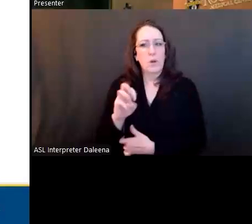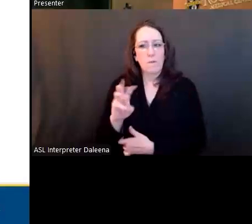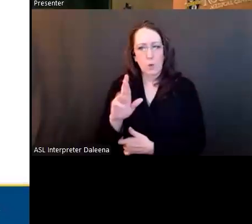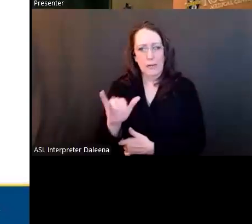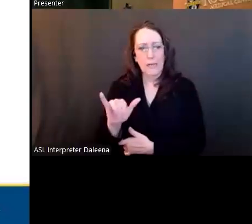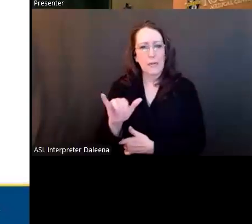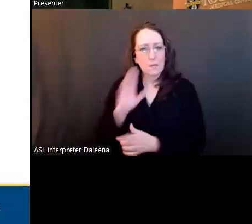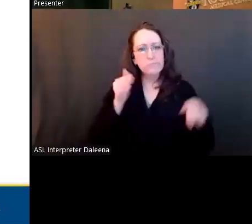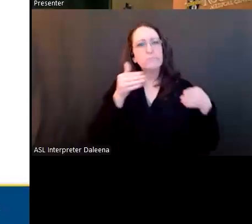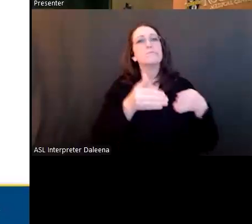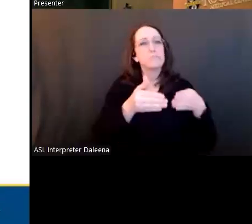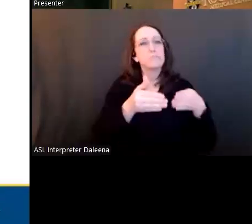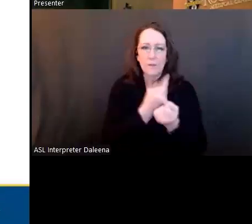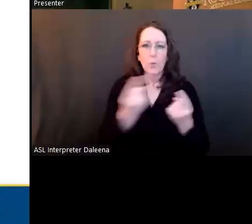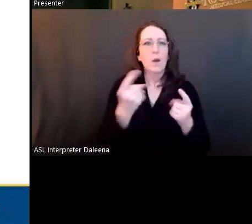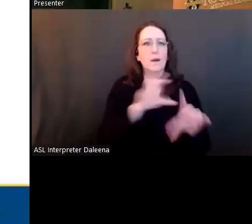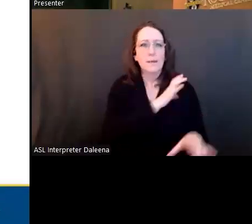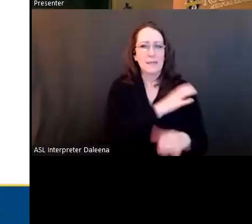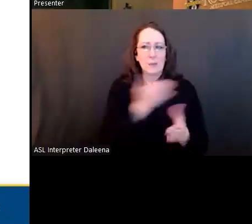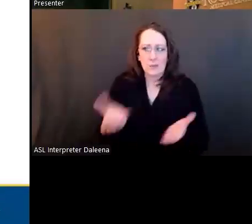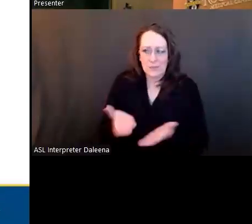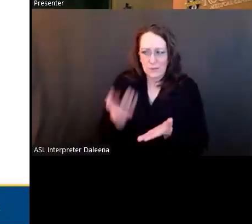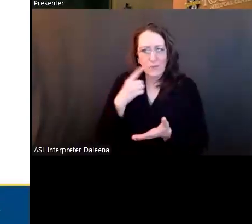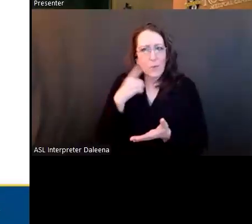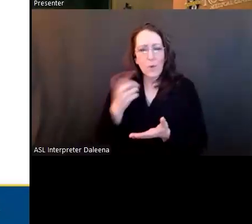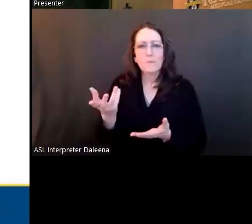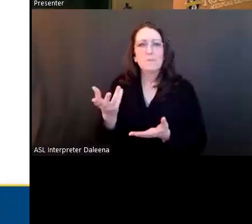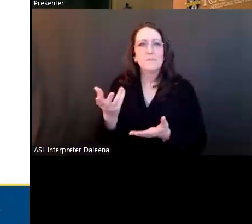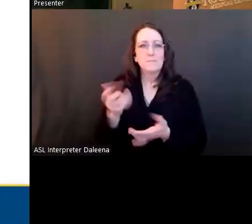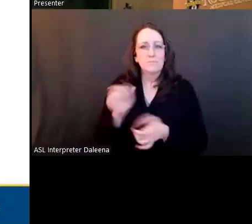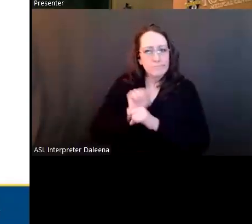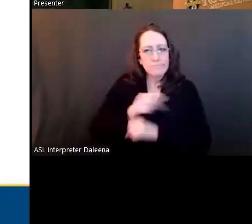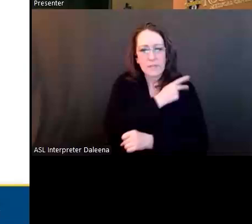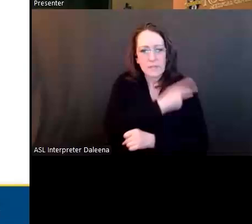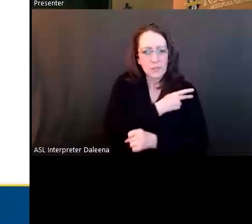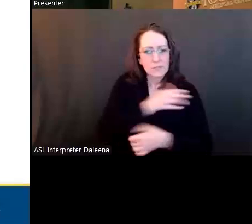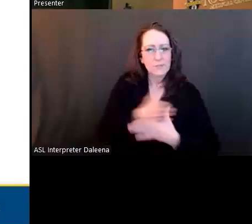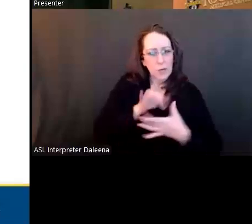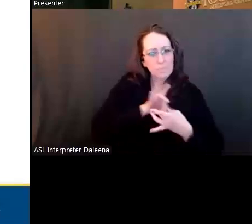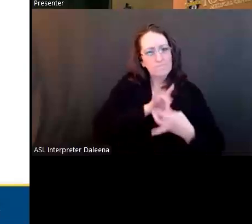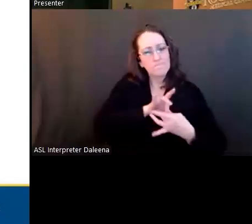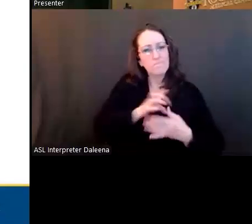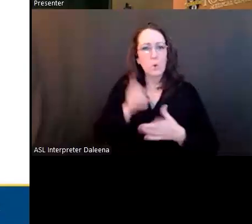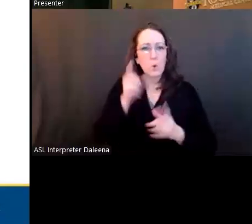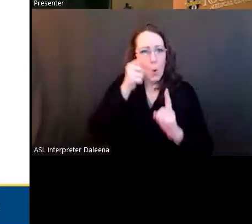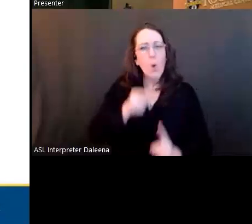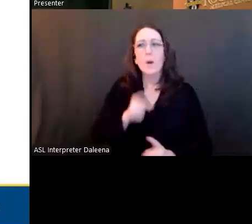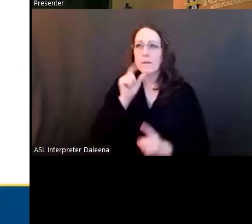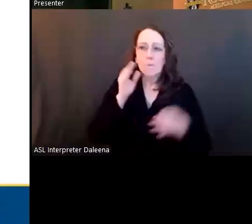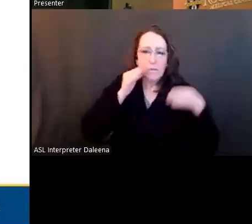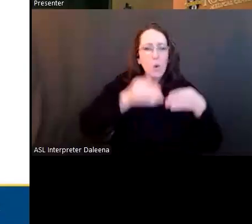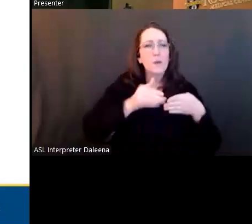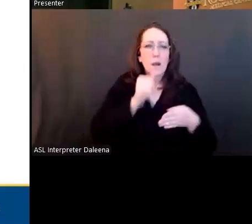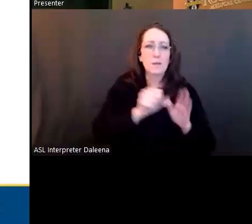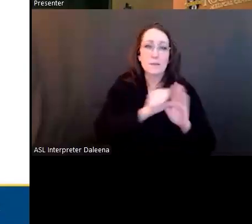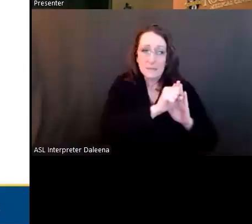of everyone in the clinic. We're all there to work with patients on shared goals, focusing on not just symptom reduction, but